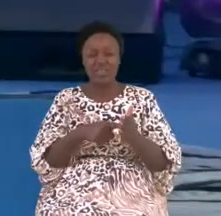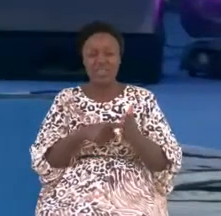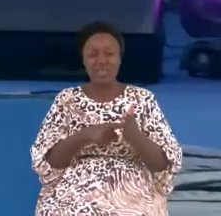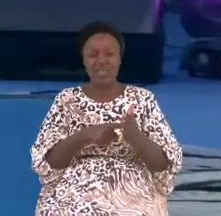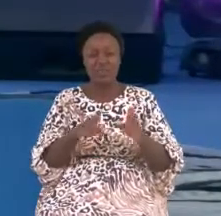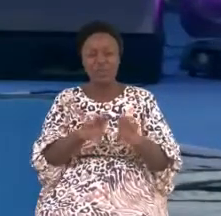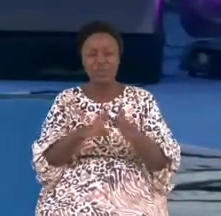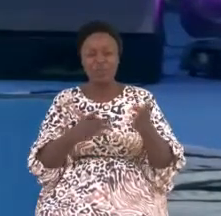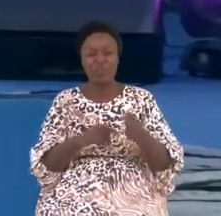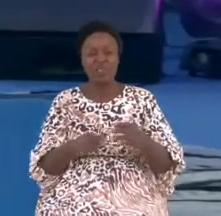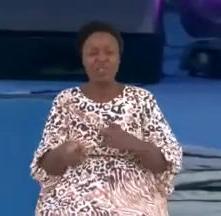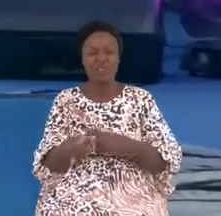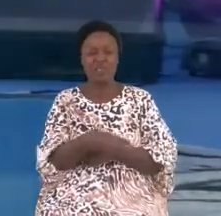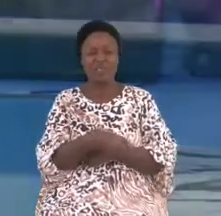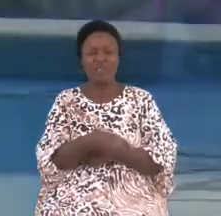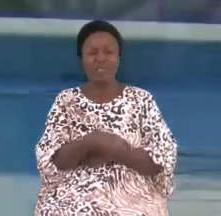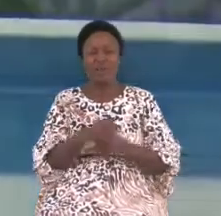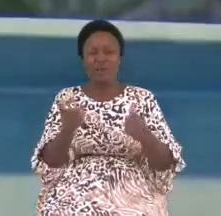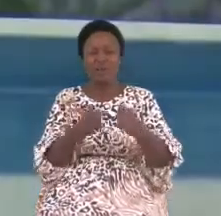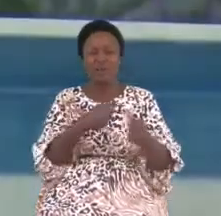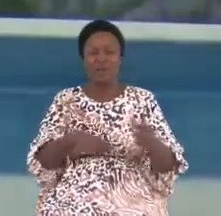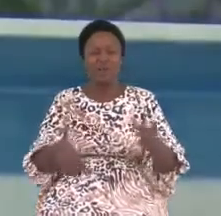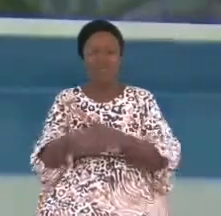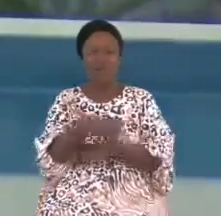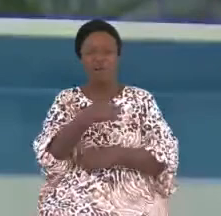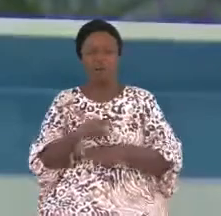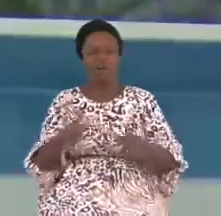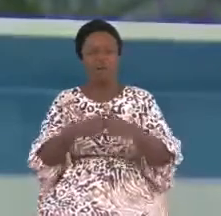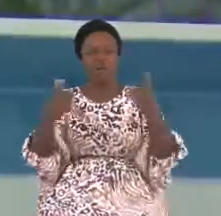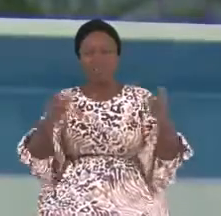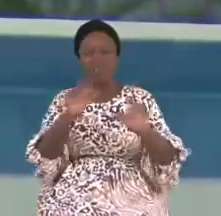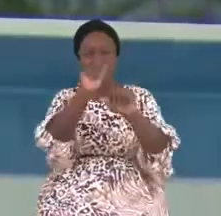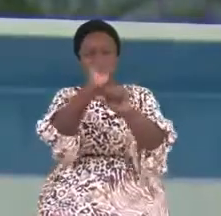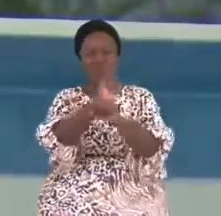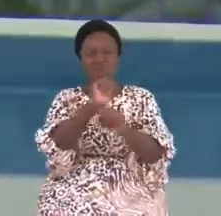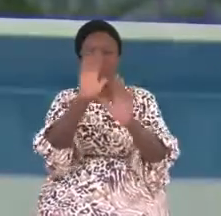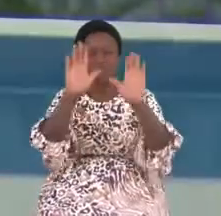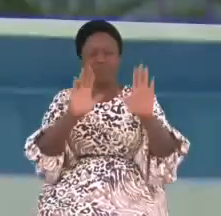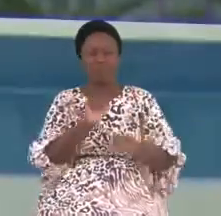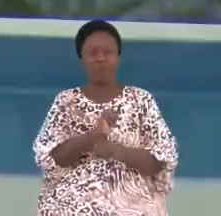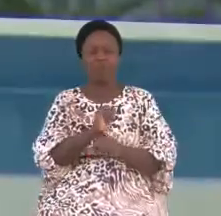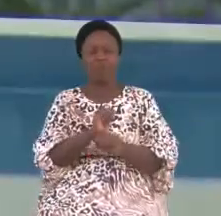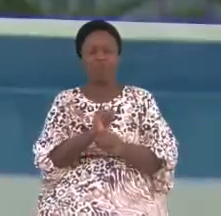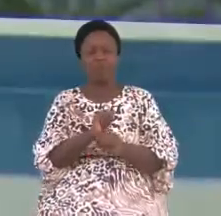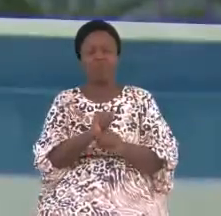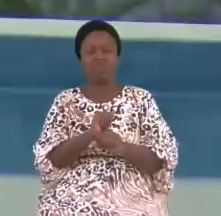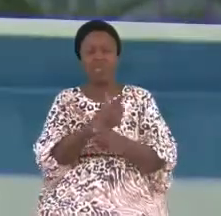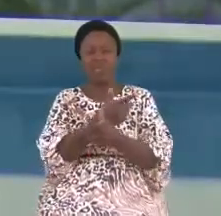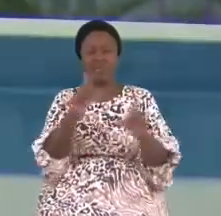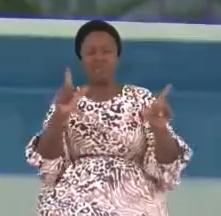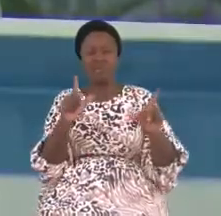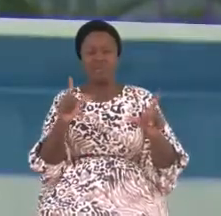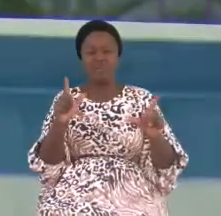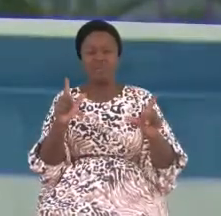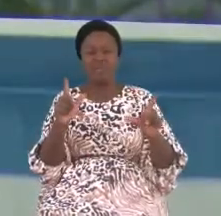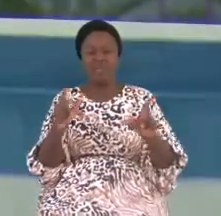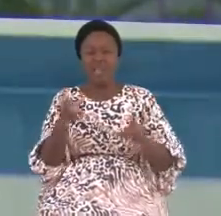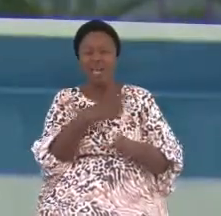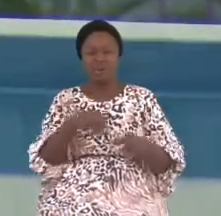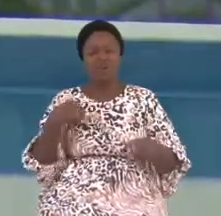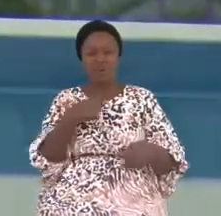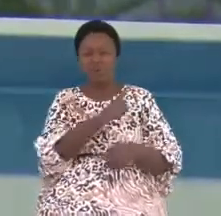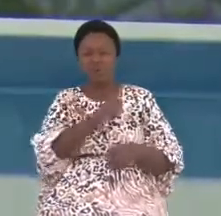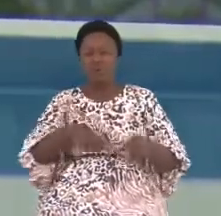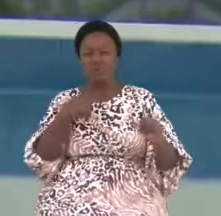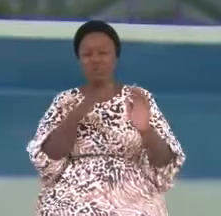day first day of supernatural liberation lord we pray that liberation will